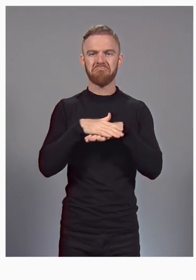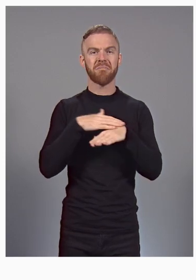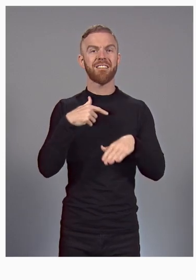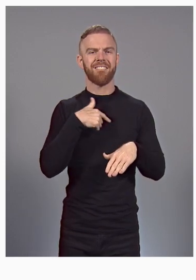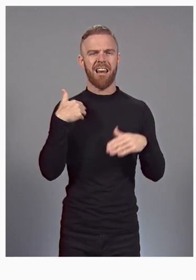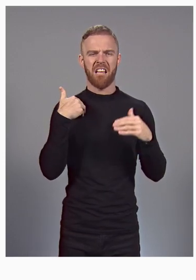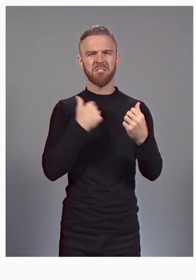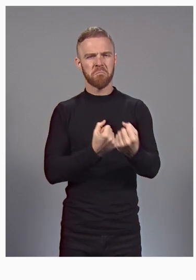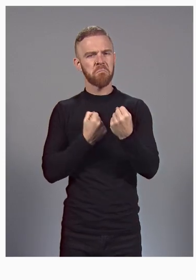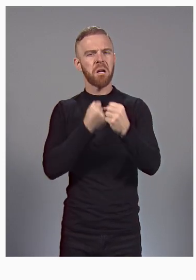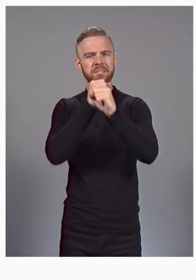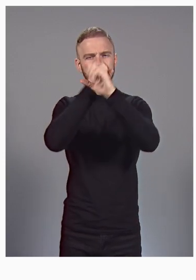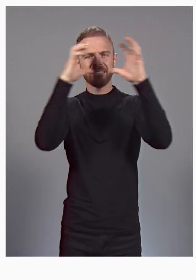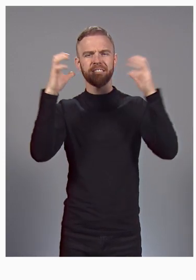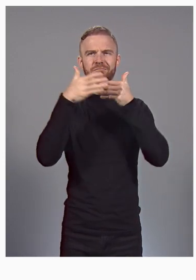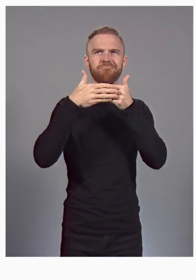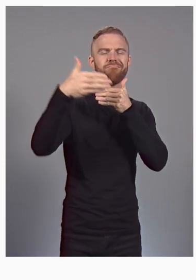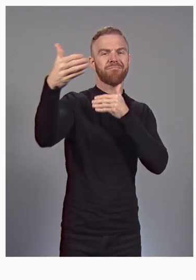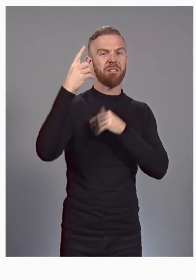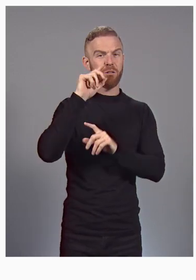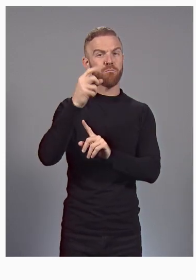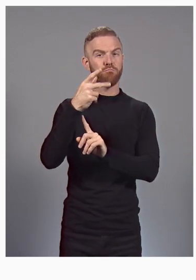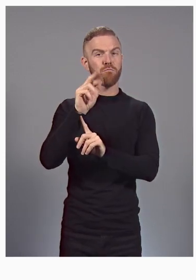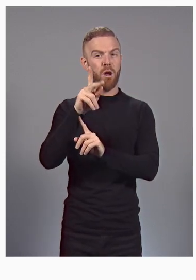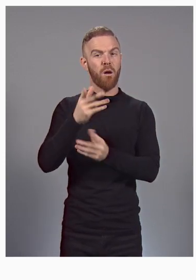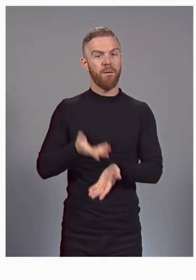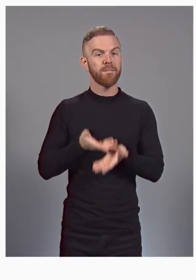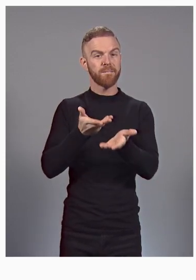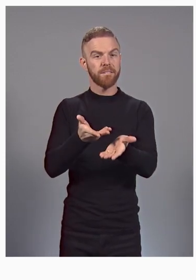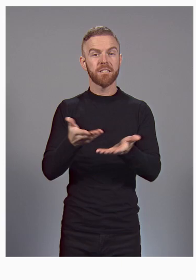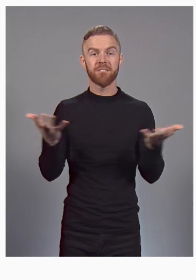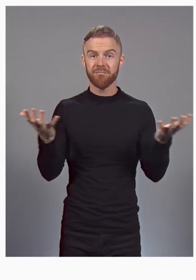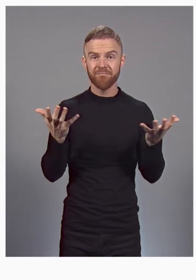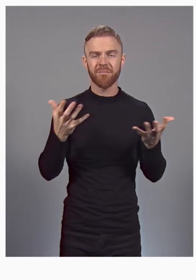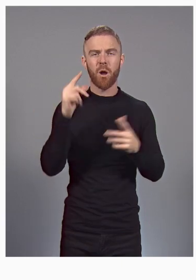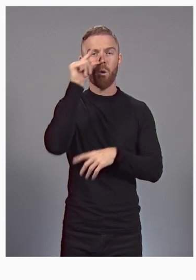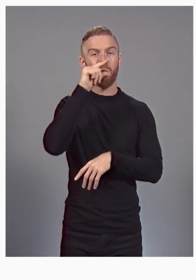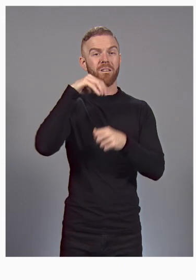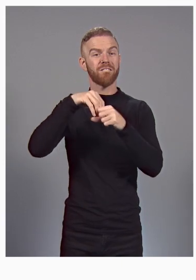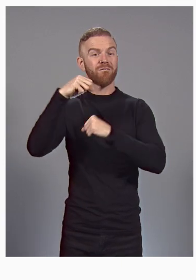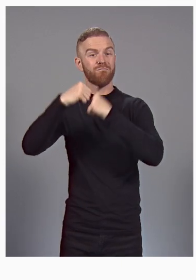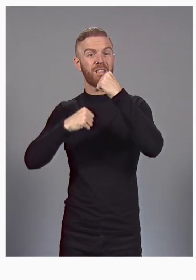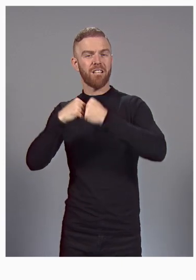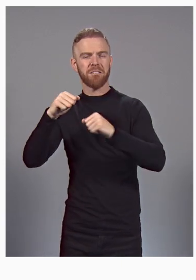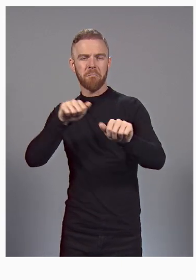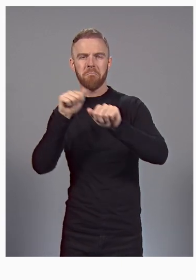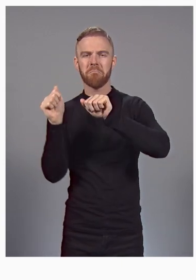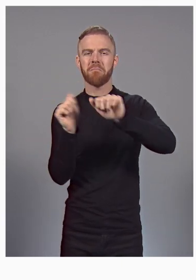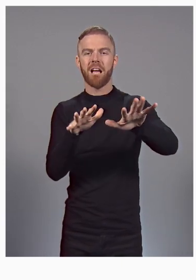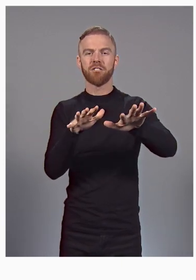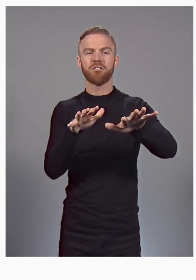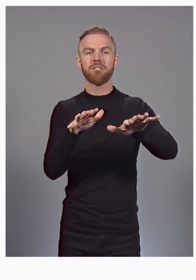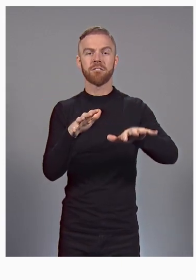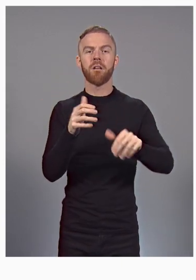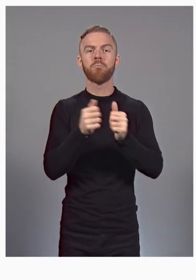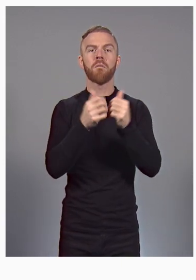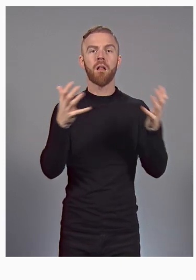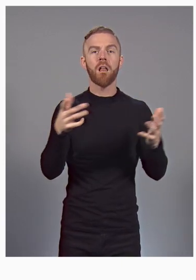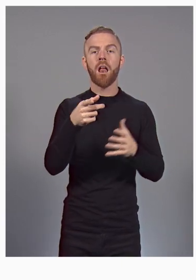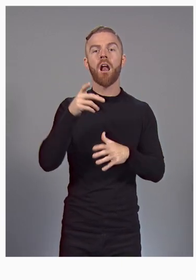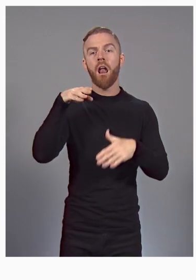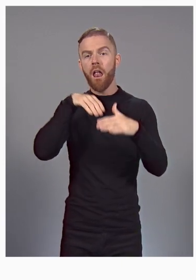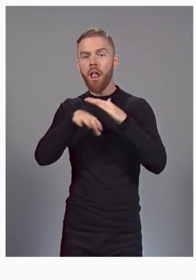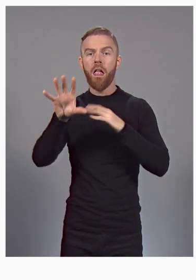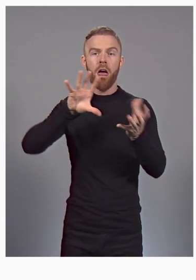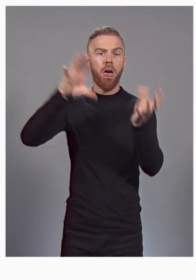bold vision for our Spark offering to bring the Google infrastructure magic, all without forking